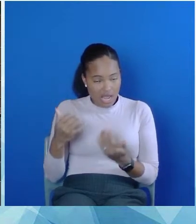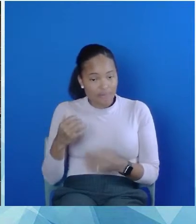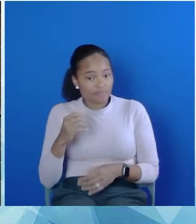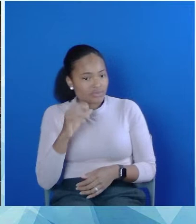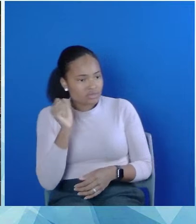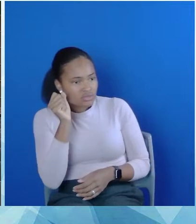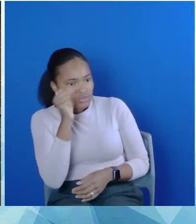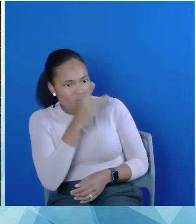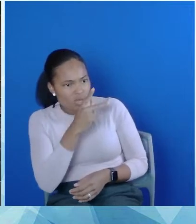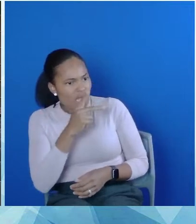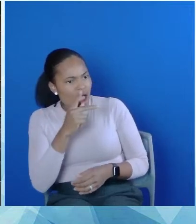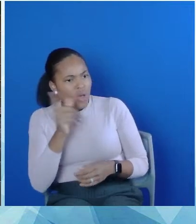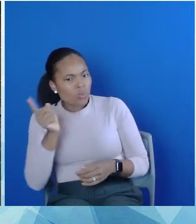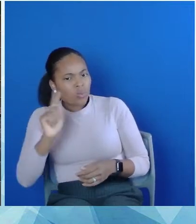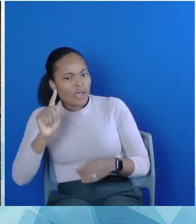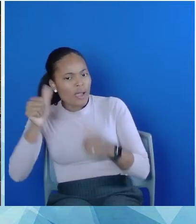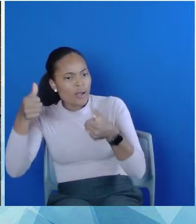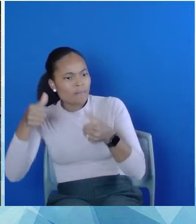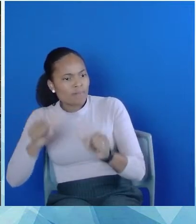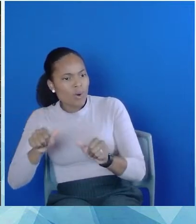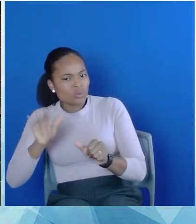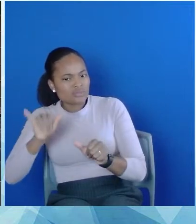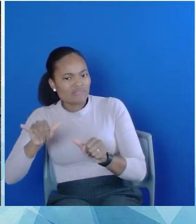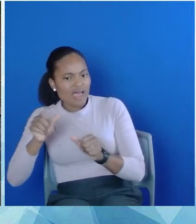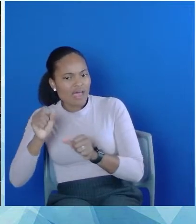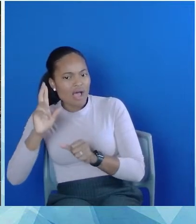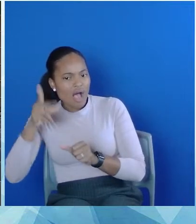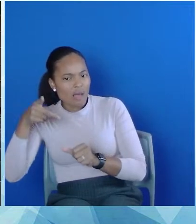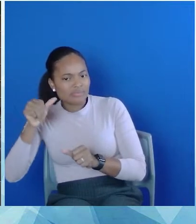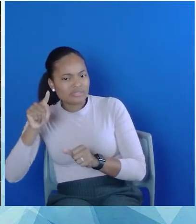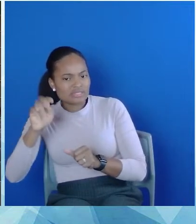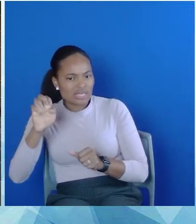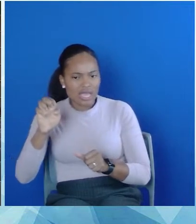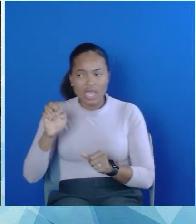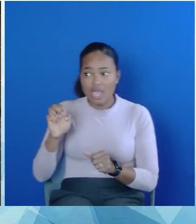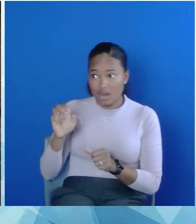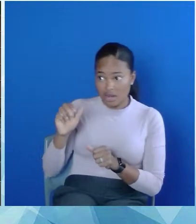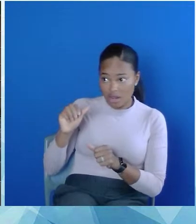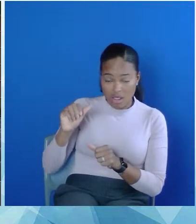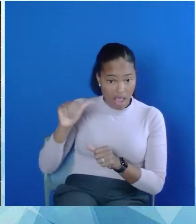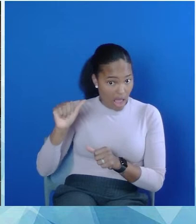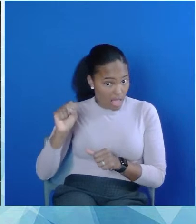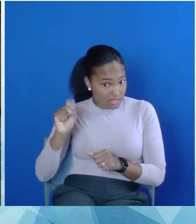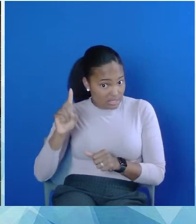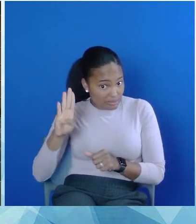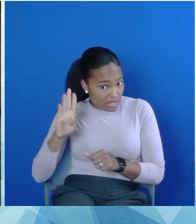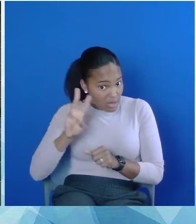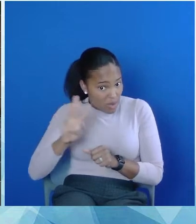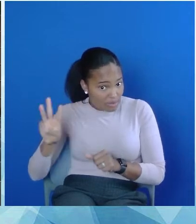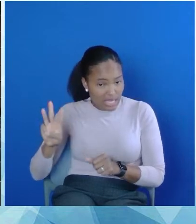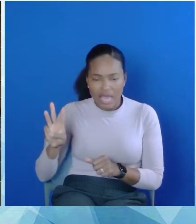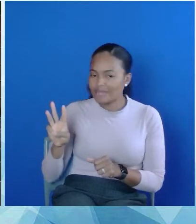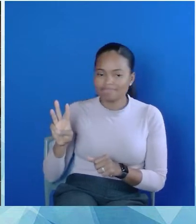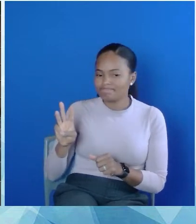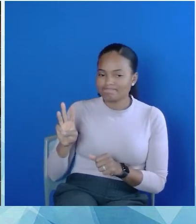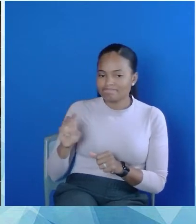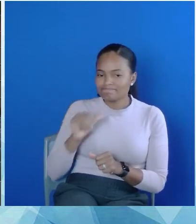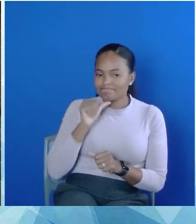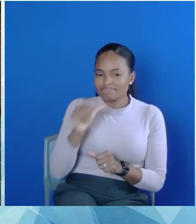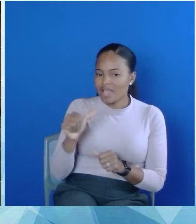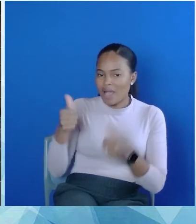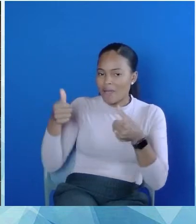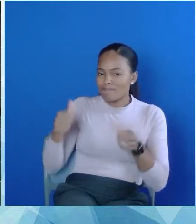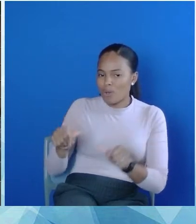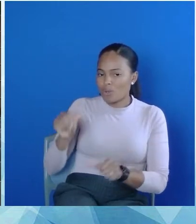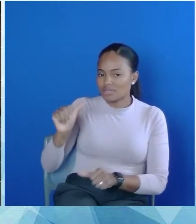ASDB website or on the AZ Ledge website? On the ASDB website. No, we are not currently posting it on